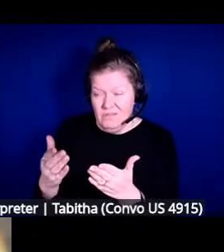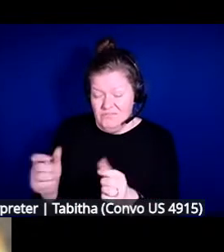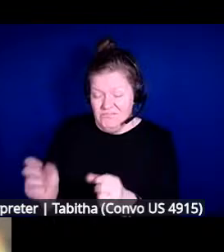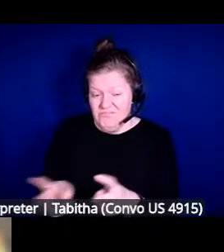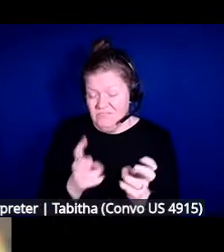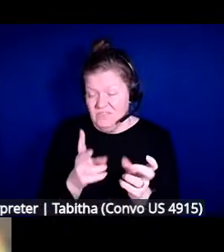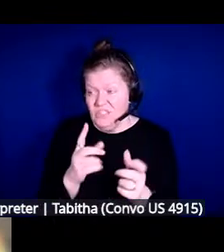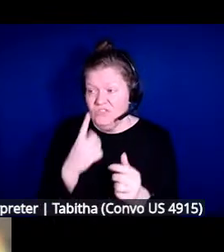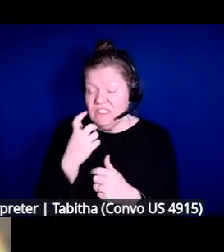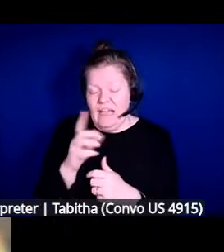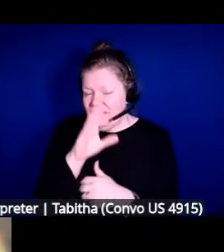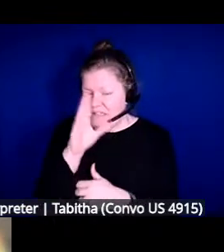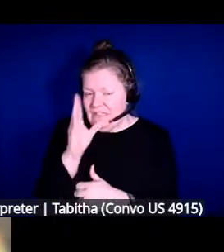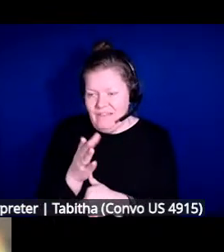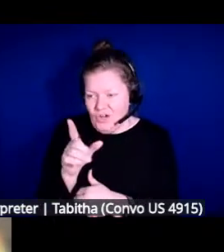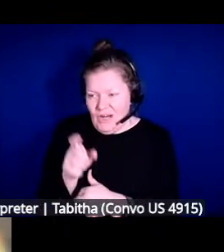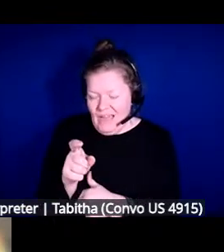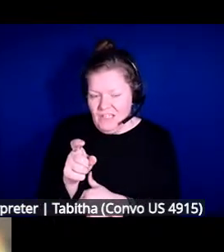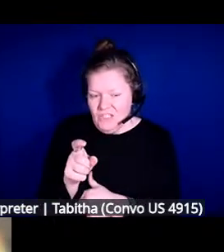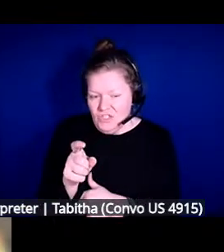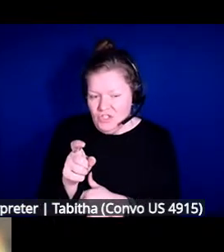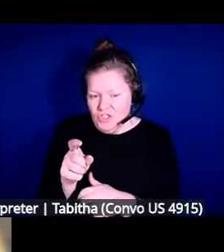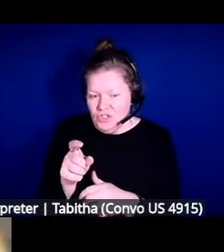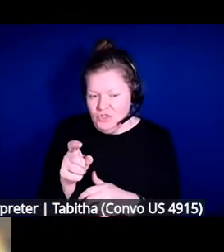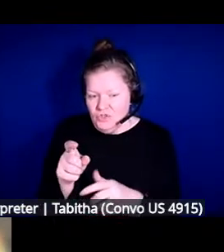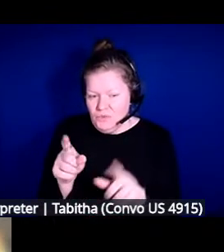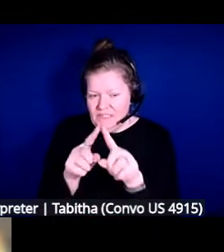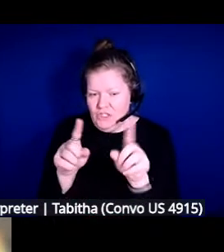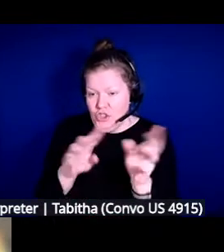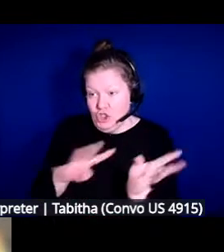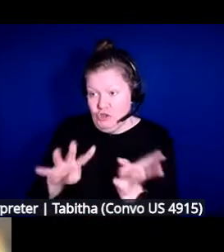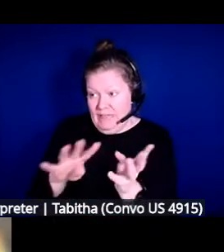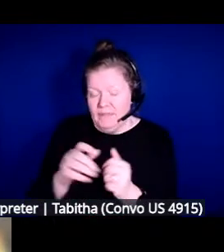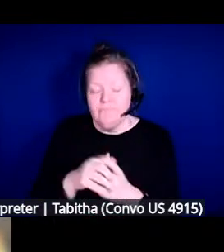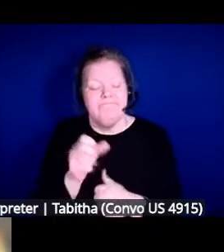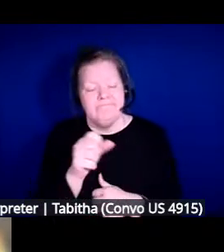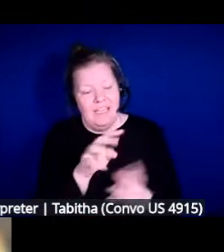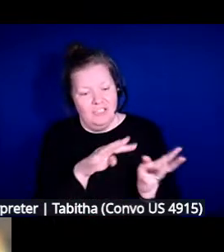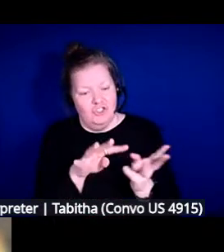never had to stream it anywhere. Right. And